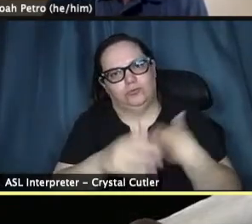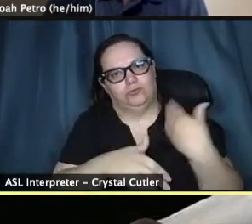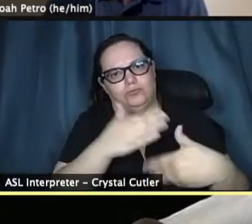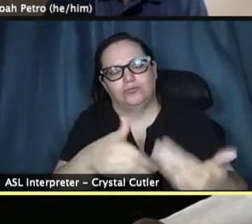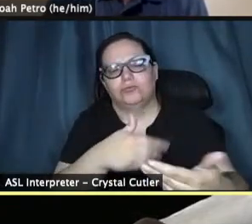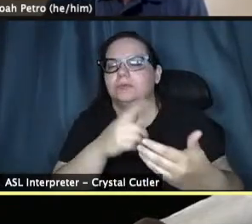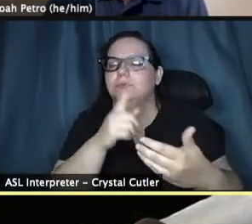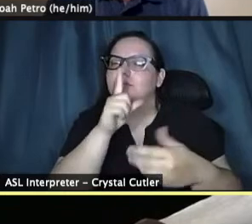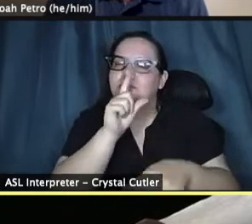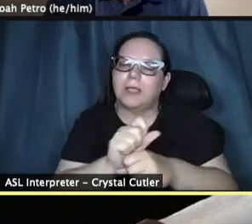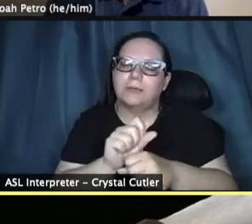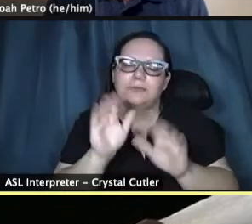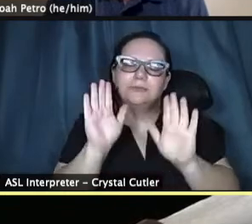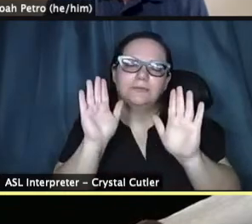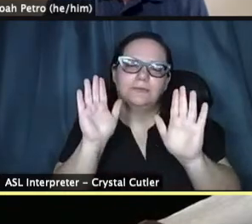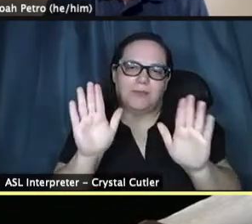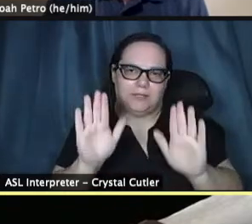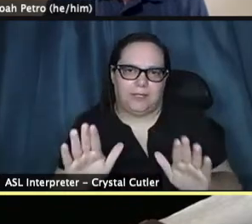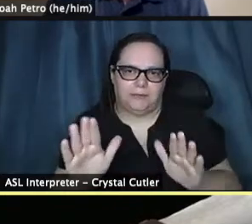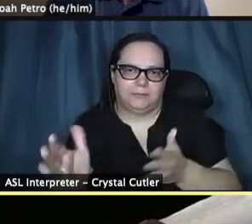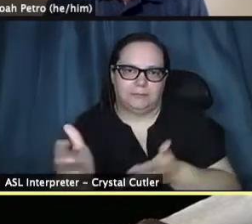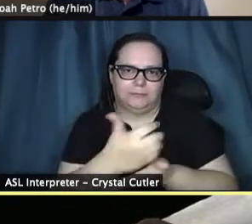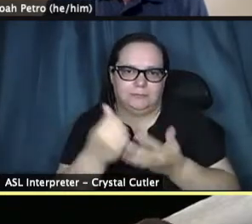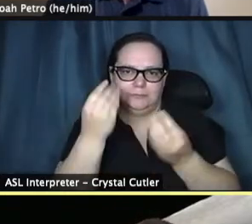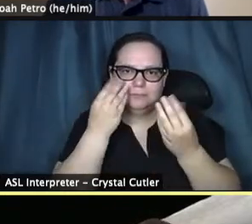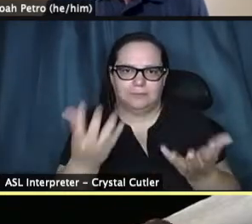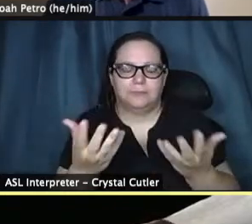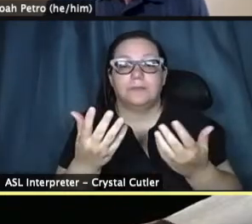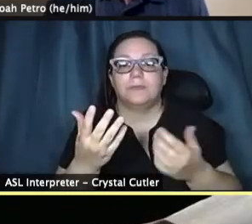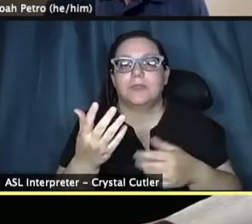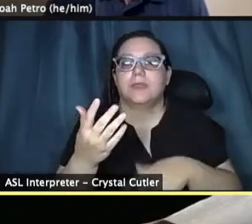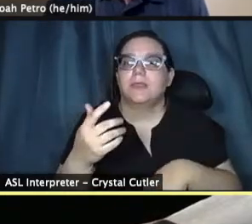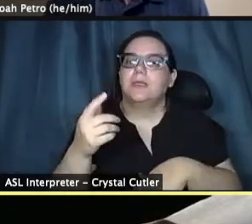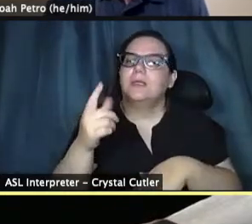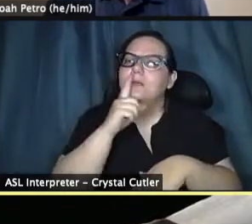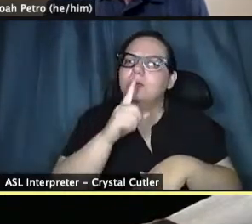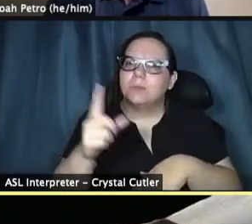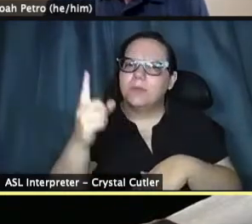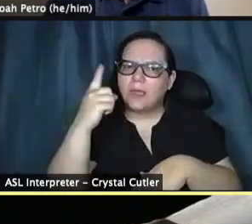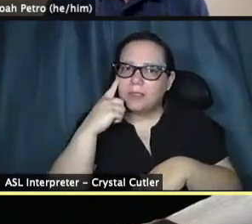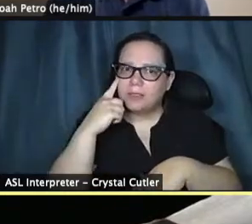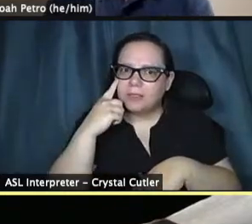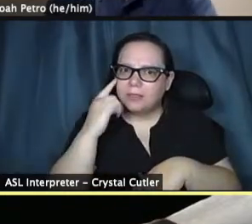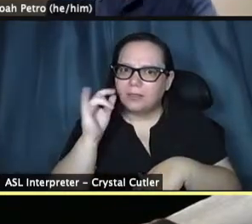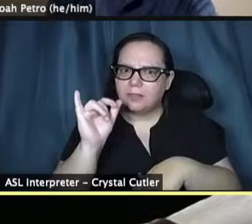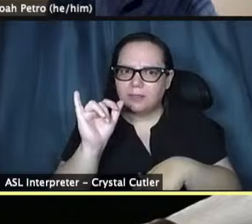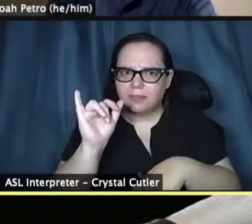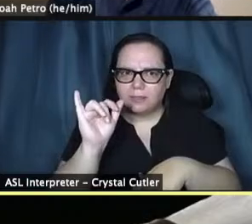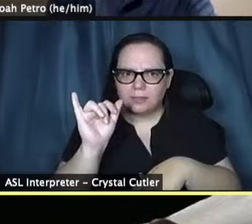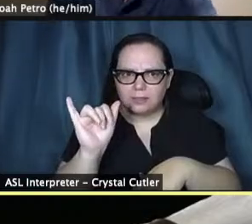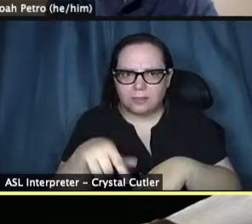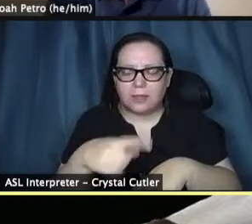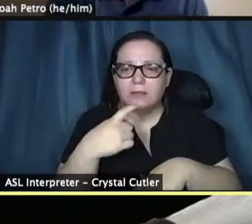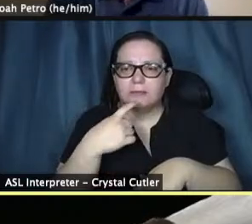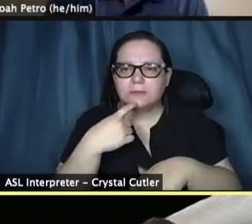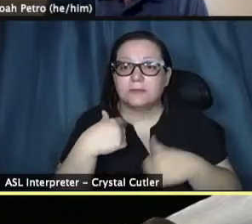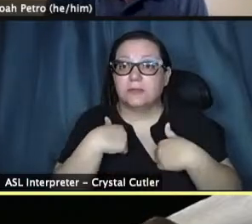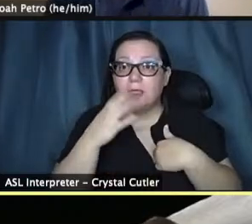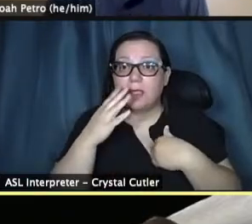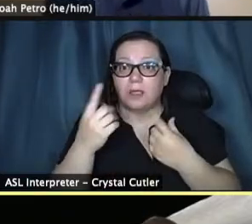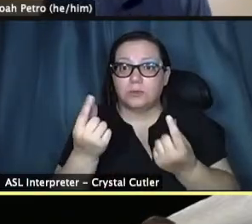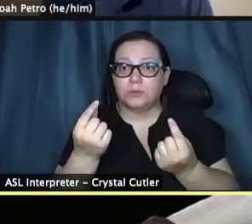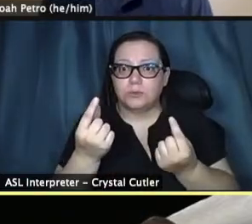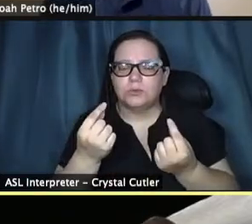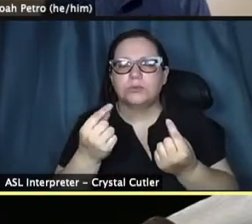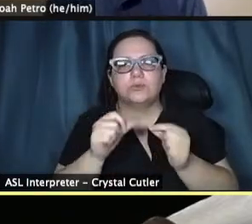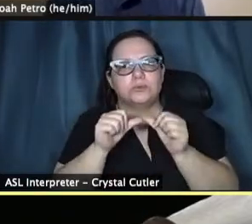absolutely fantastic. So I think that with that, what I'm going to do is just